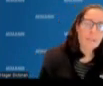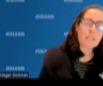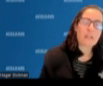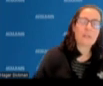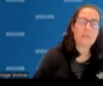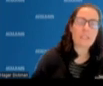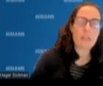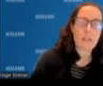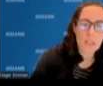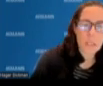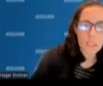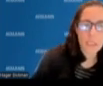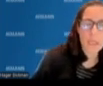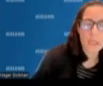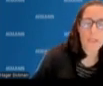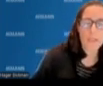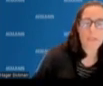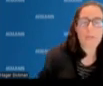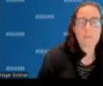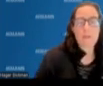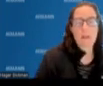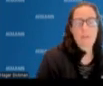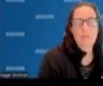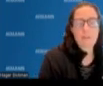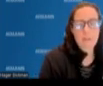very narrow, and so really targeting